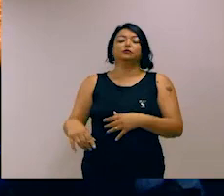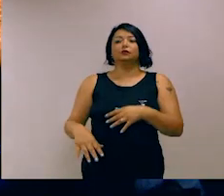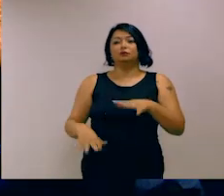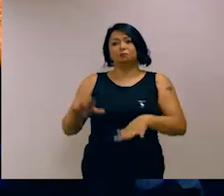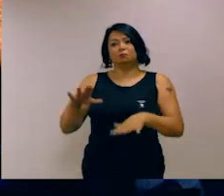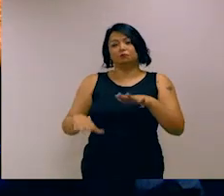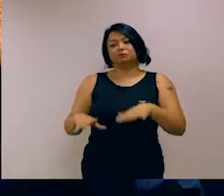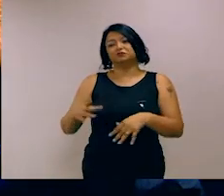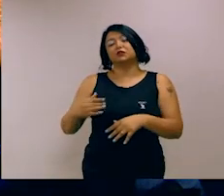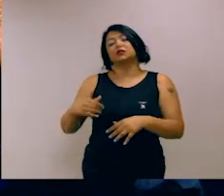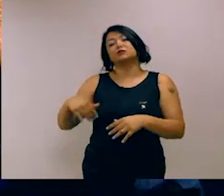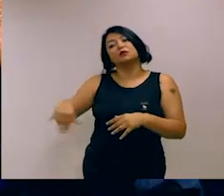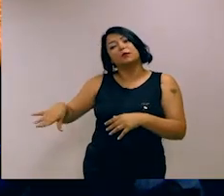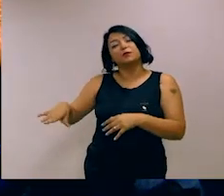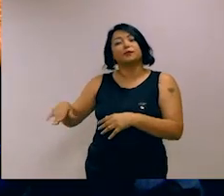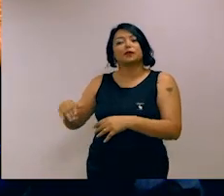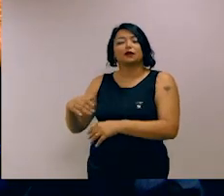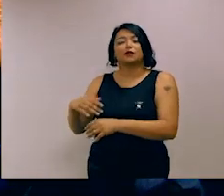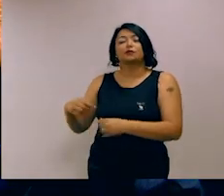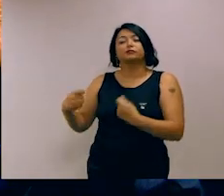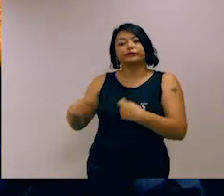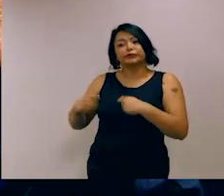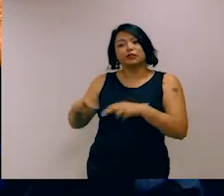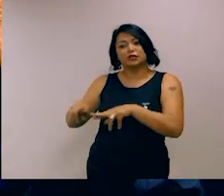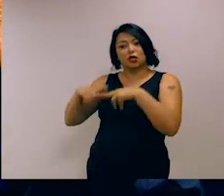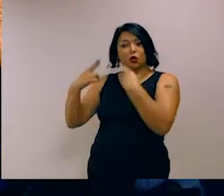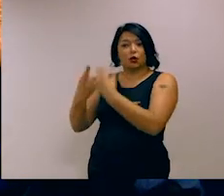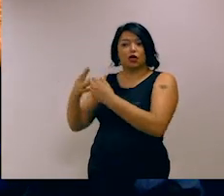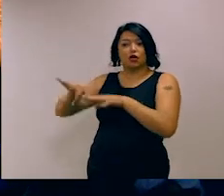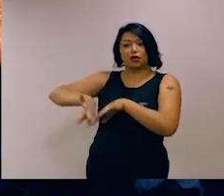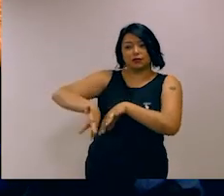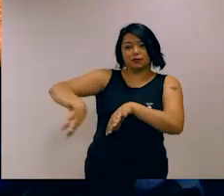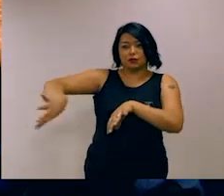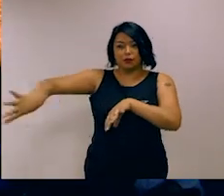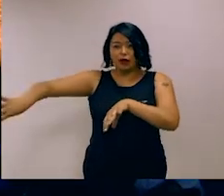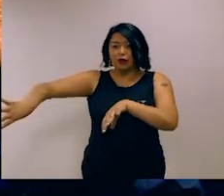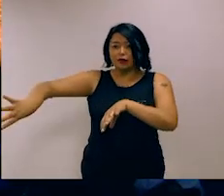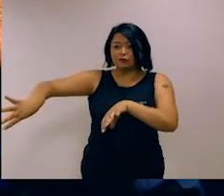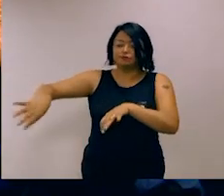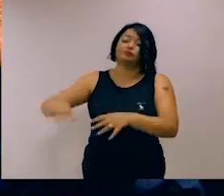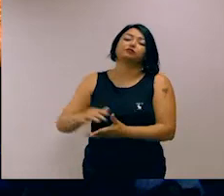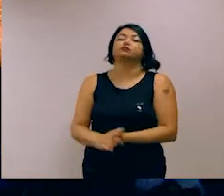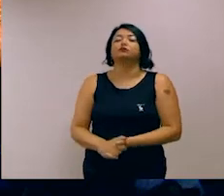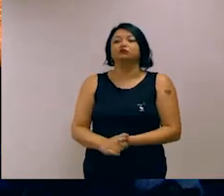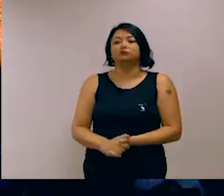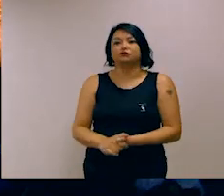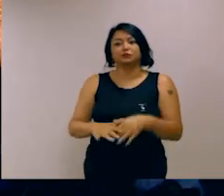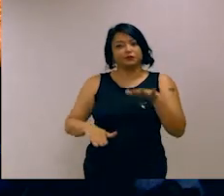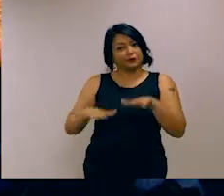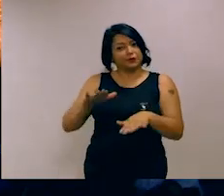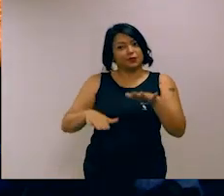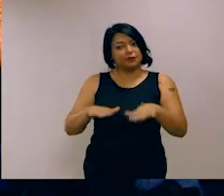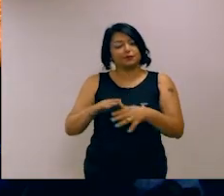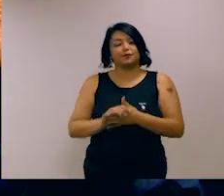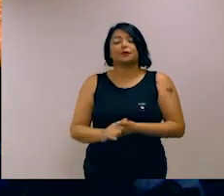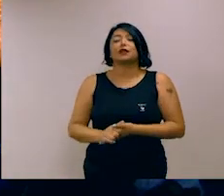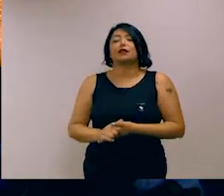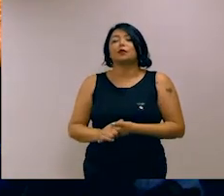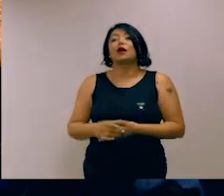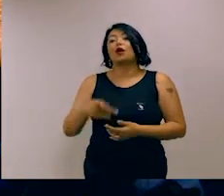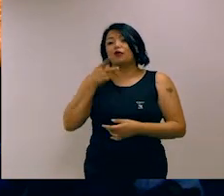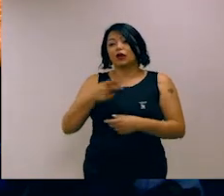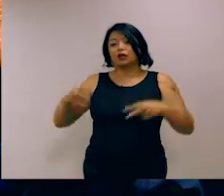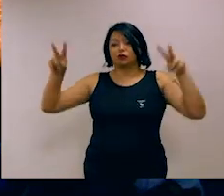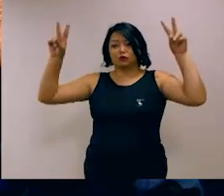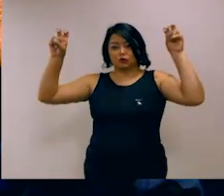American friends. So they will be present in some part of the seminar, and at the same time, they will have their own